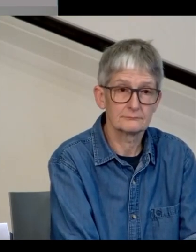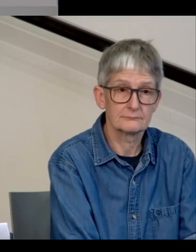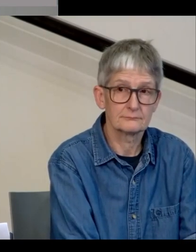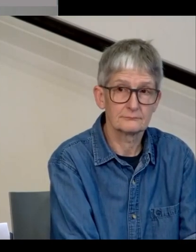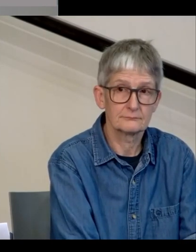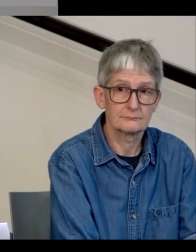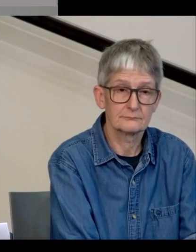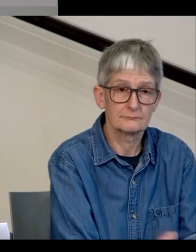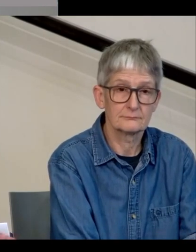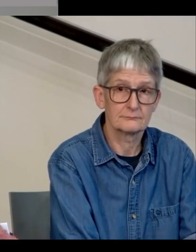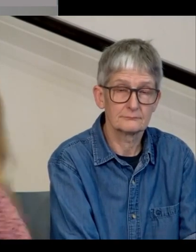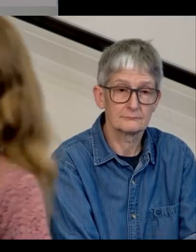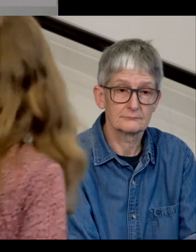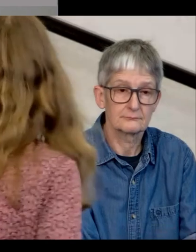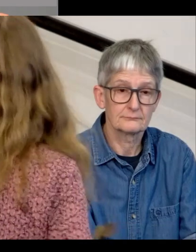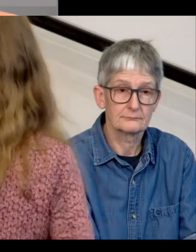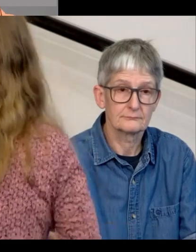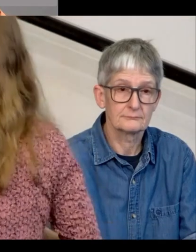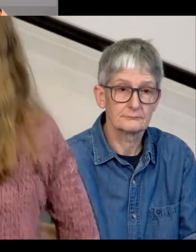Thank you.